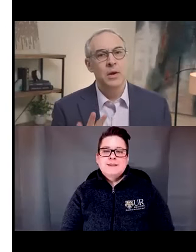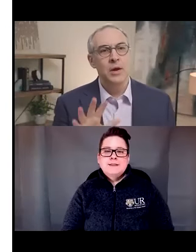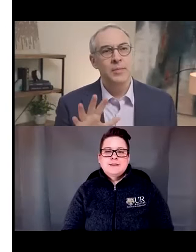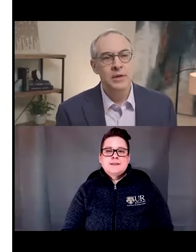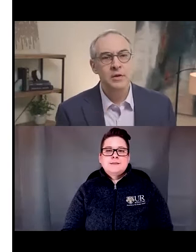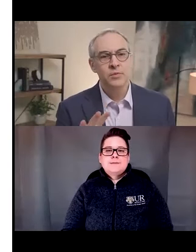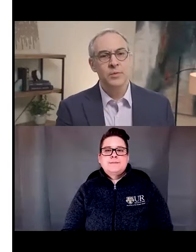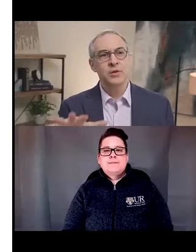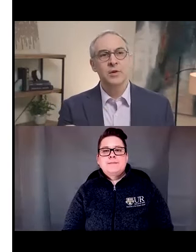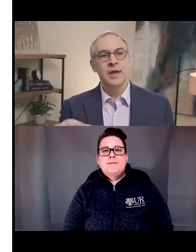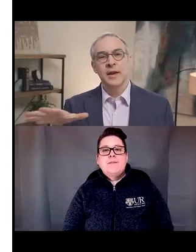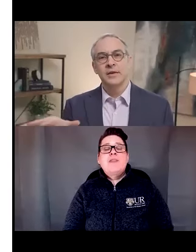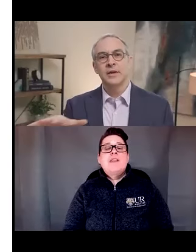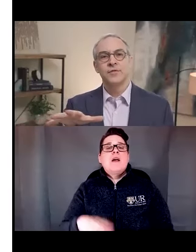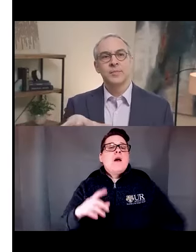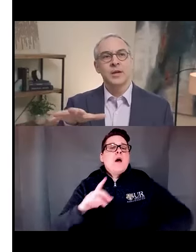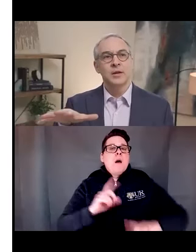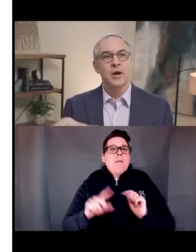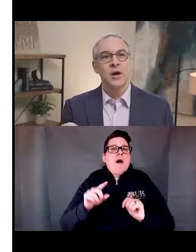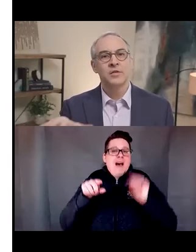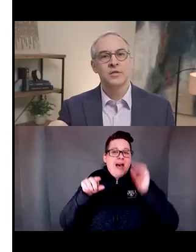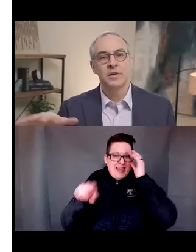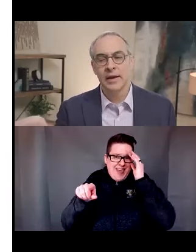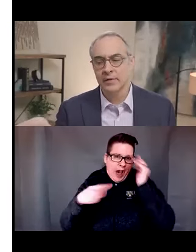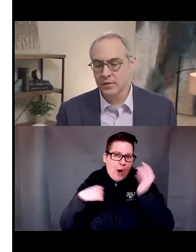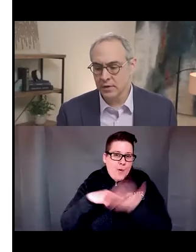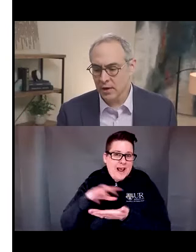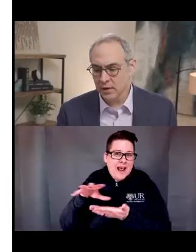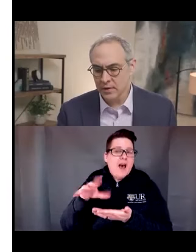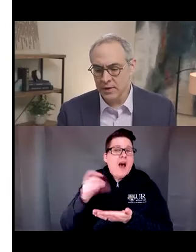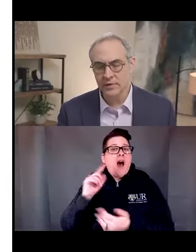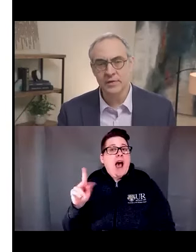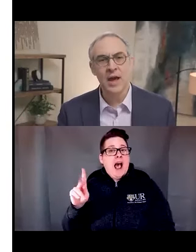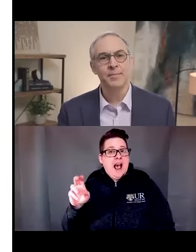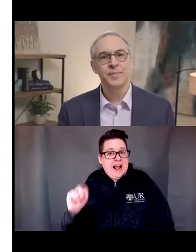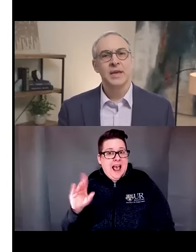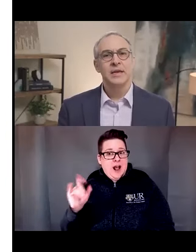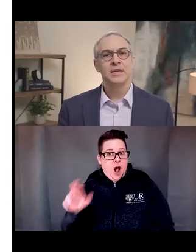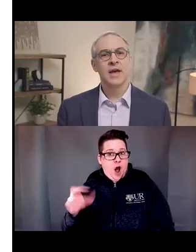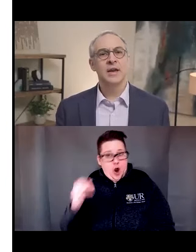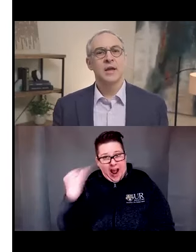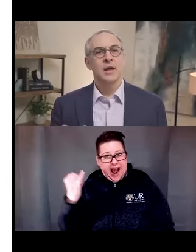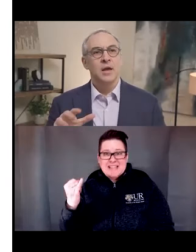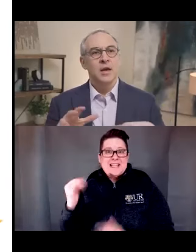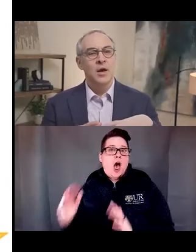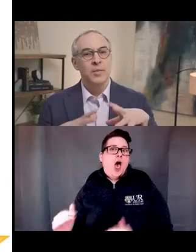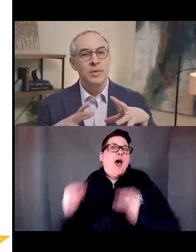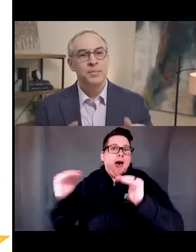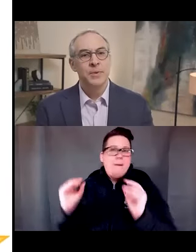But here's where we took that idea from Ken Connors to the next step, is that